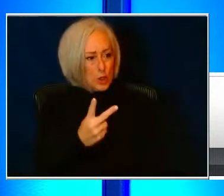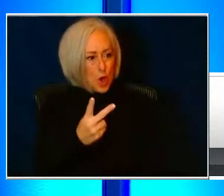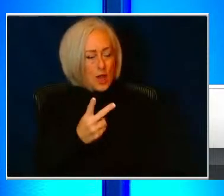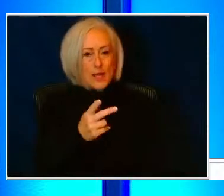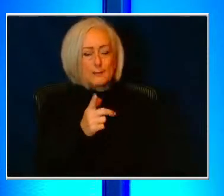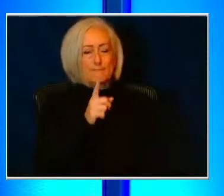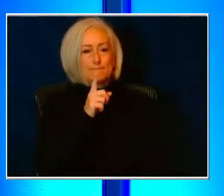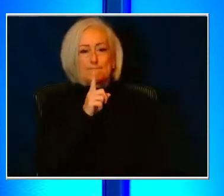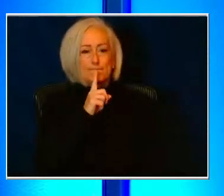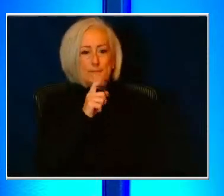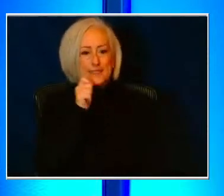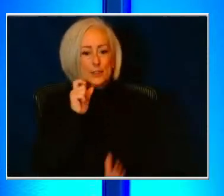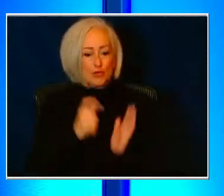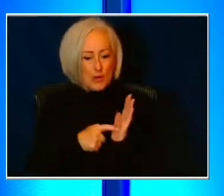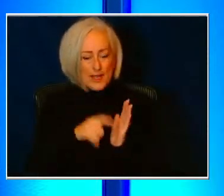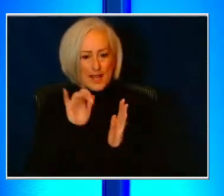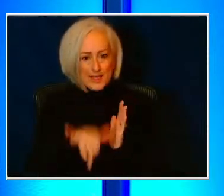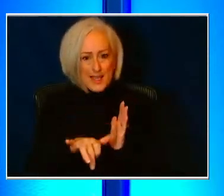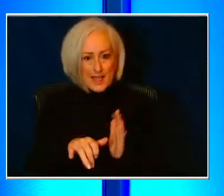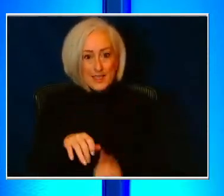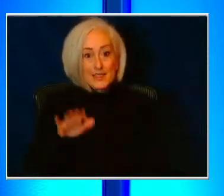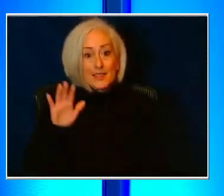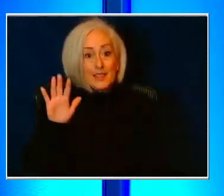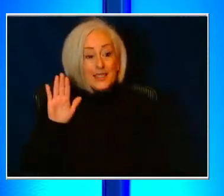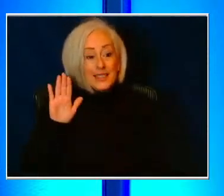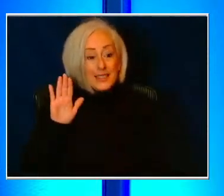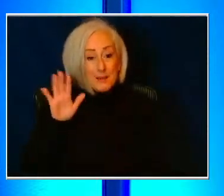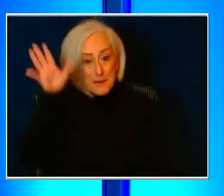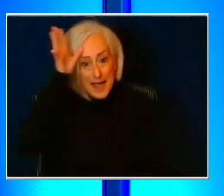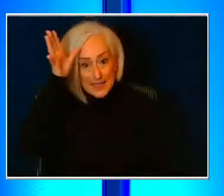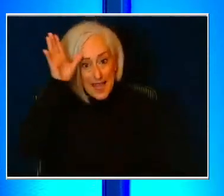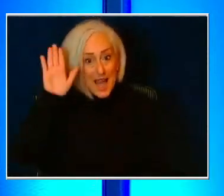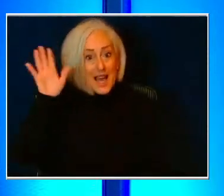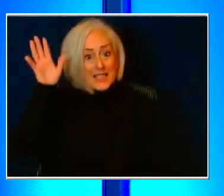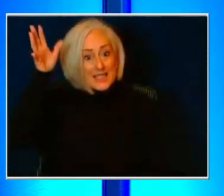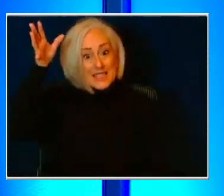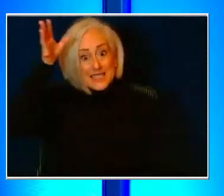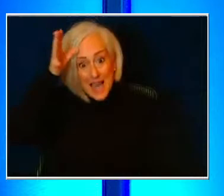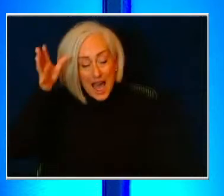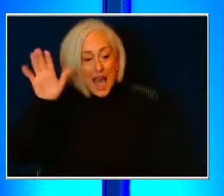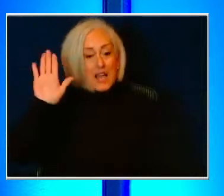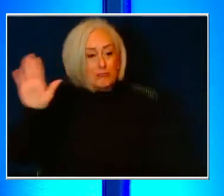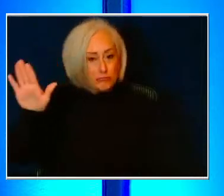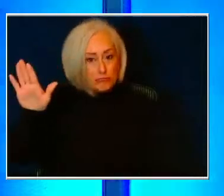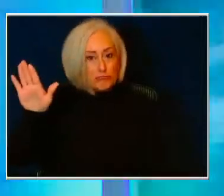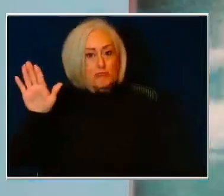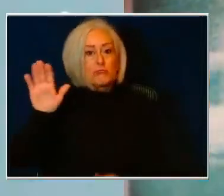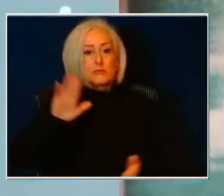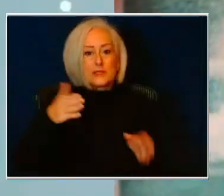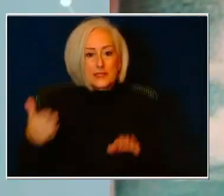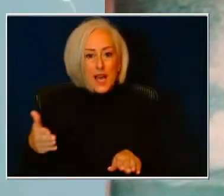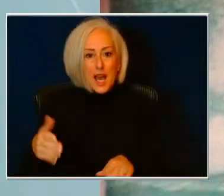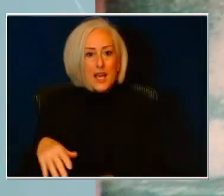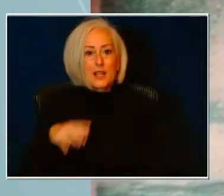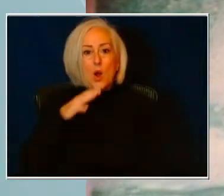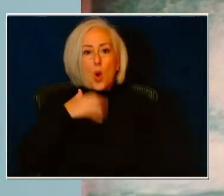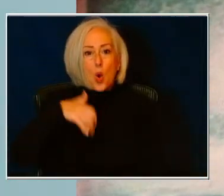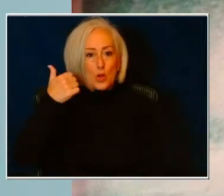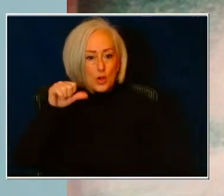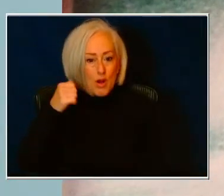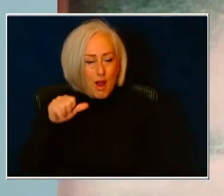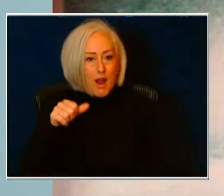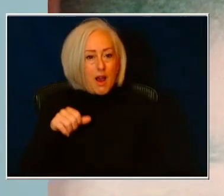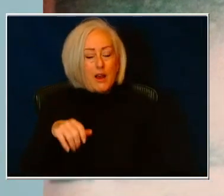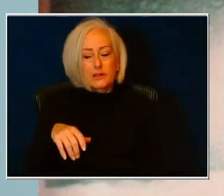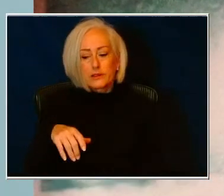His grandpa died with Alzheimer's. My grandma had Alzheimer's. My older aunt had Alzheimer's. My other